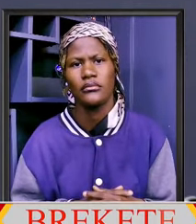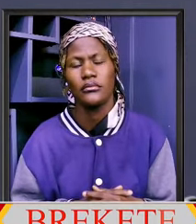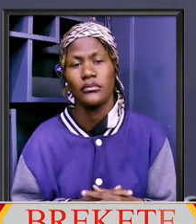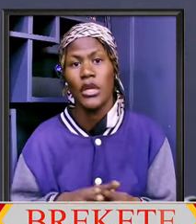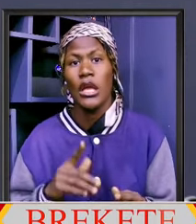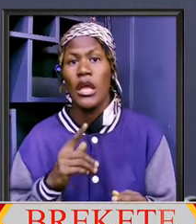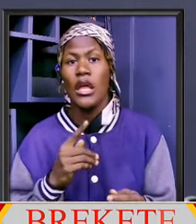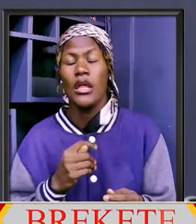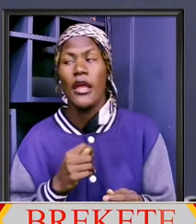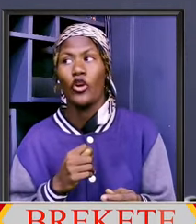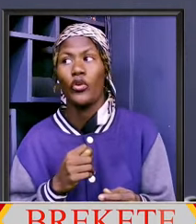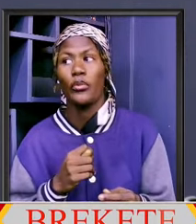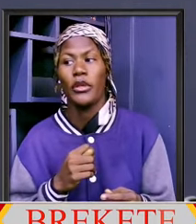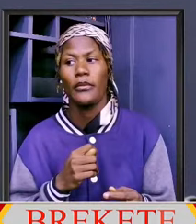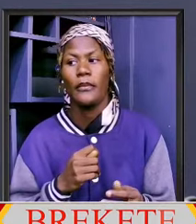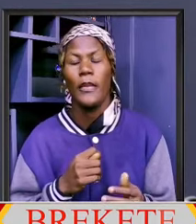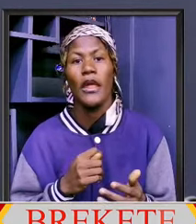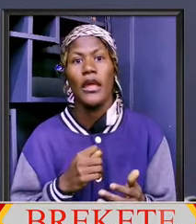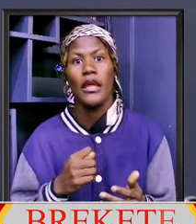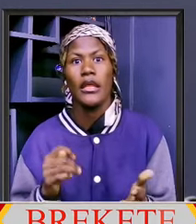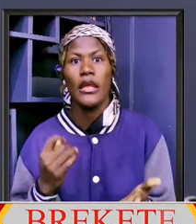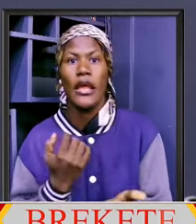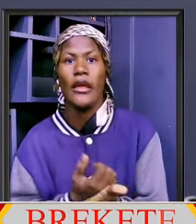The economy is hard